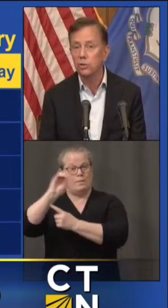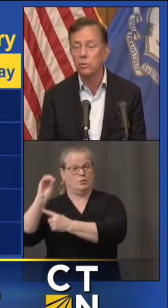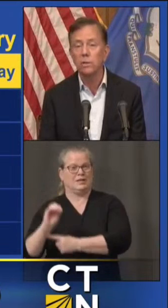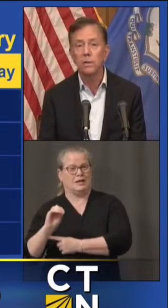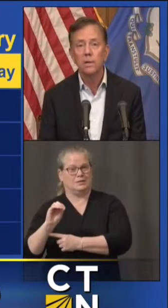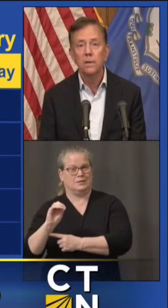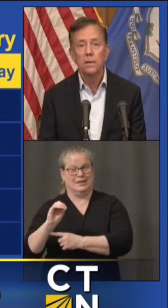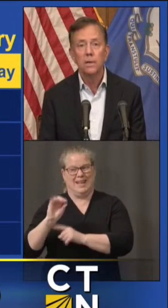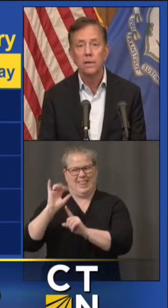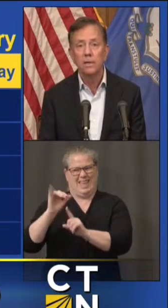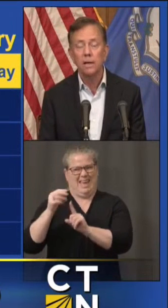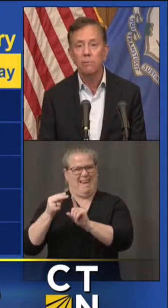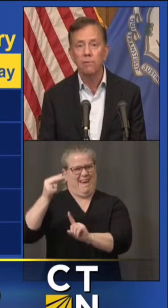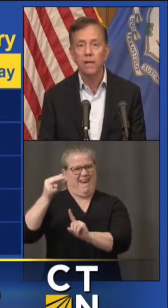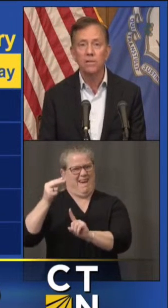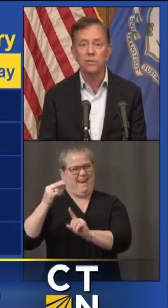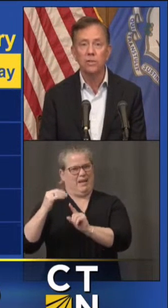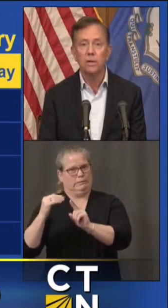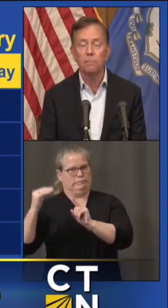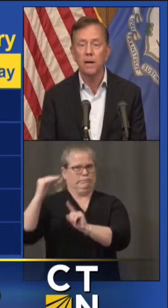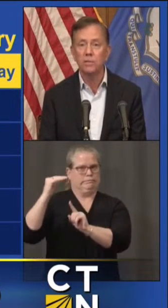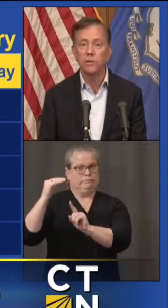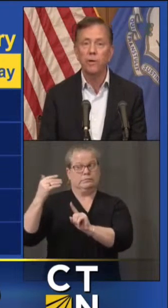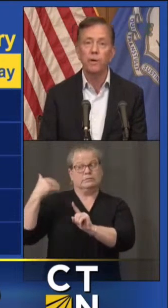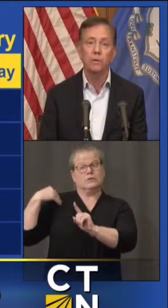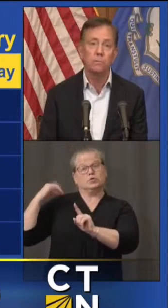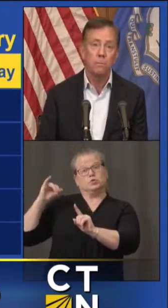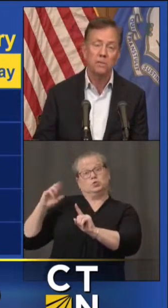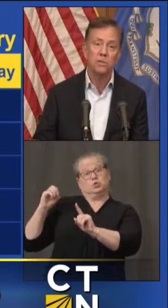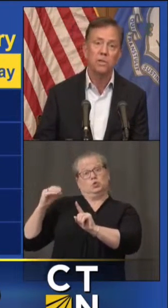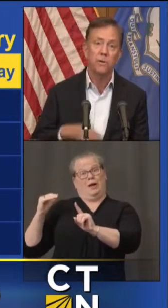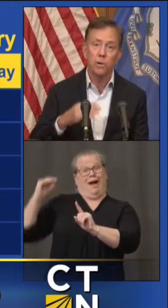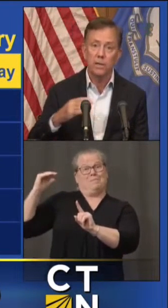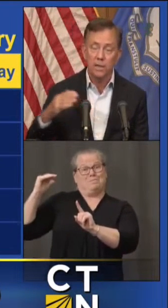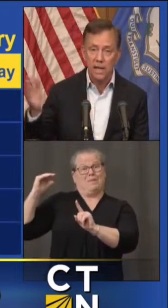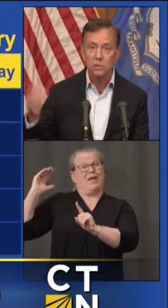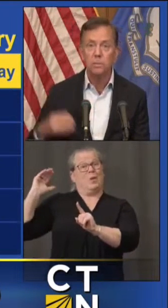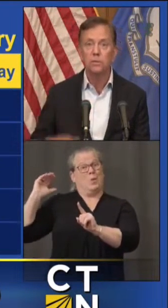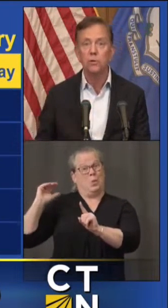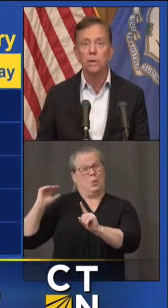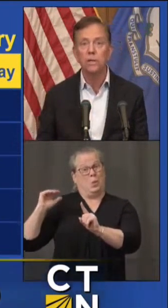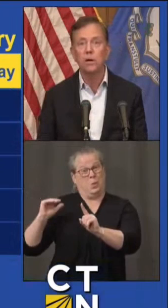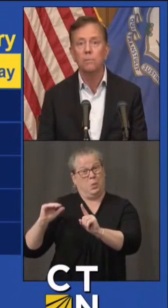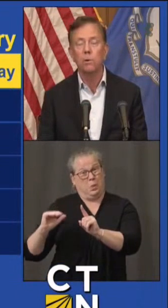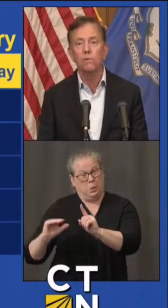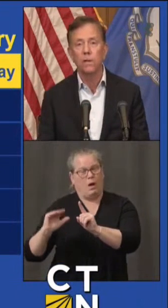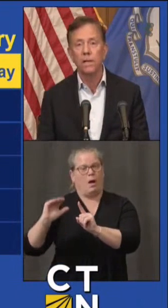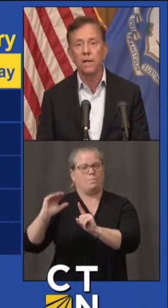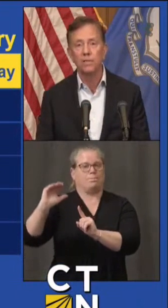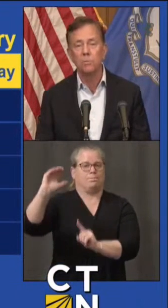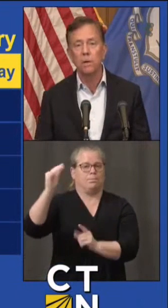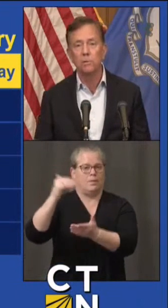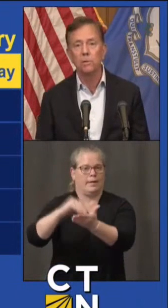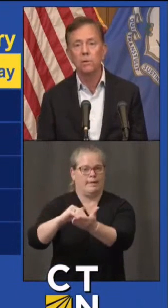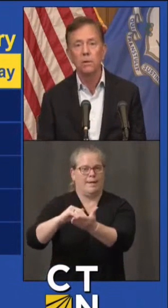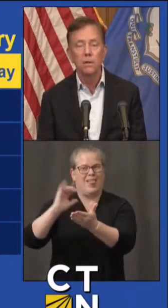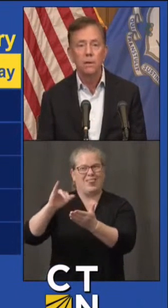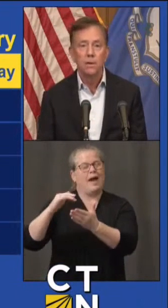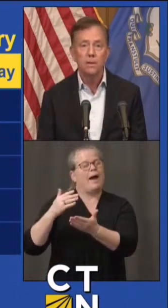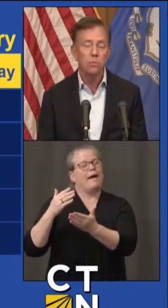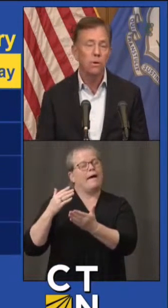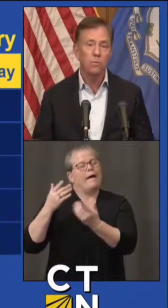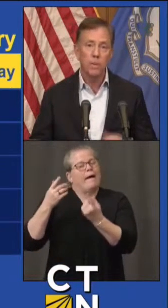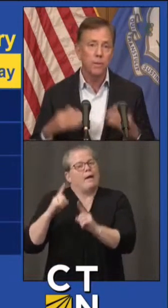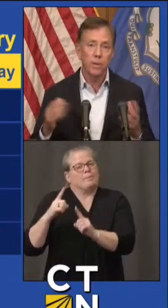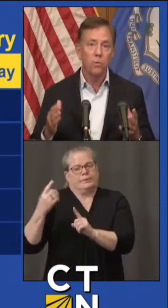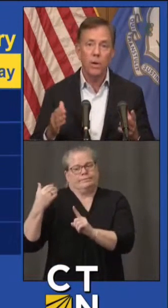June. That reflects a positivity rate that has been trending up over the last month. It's